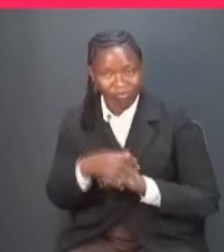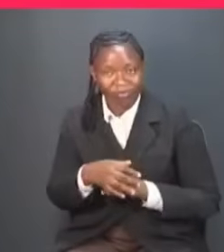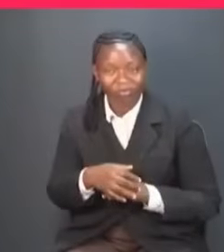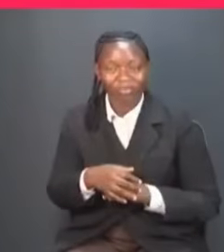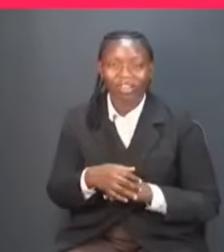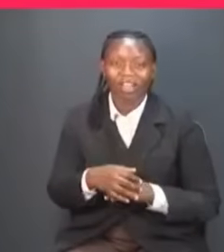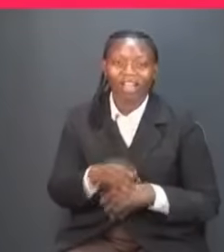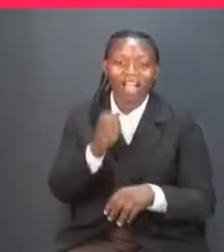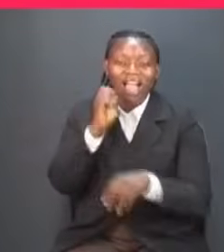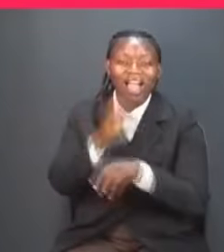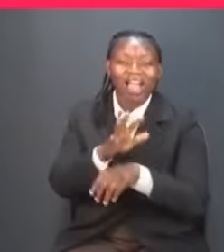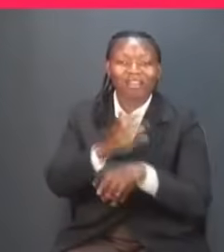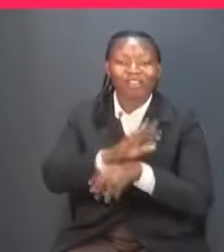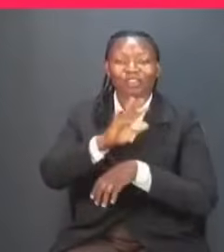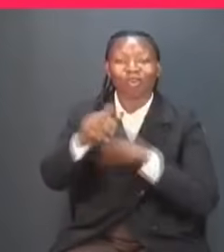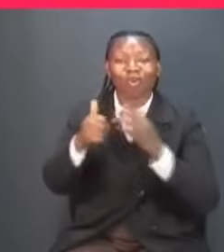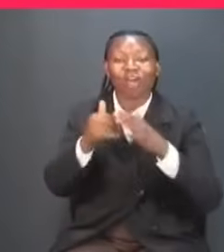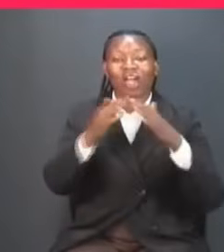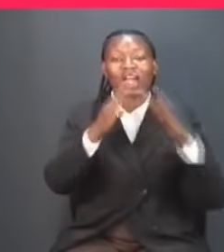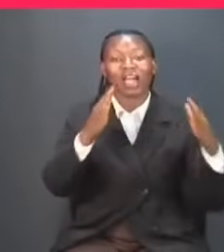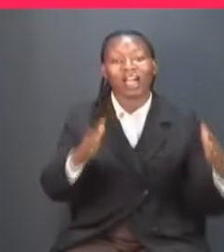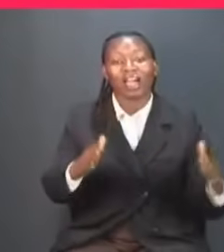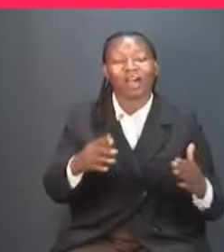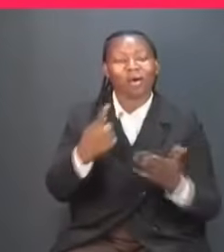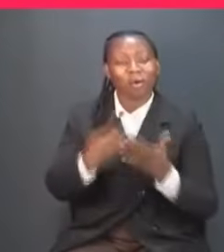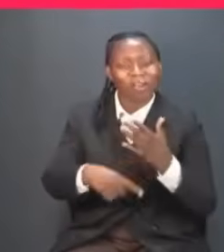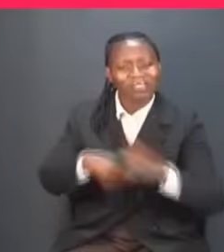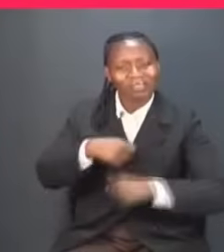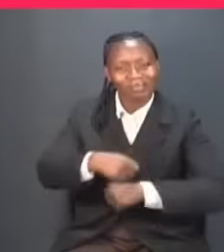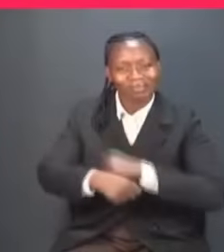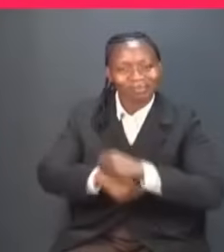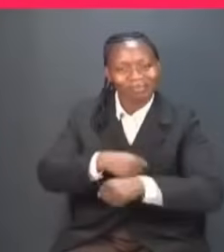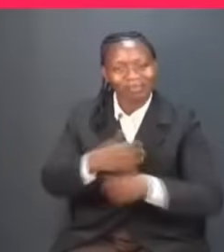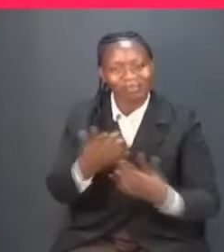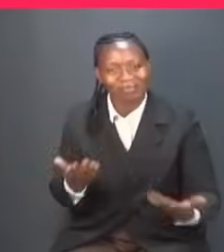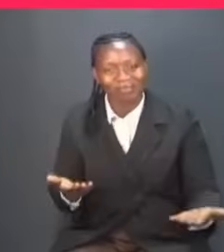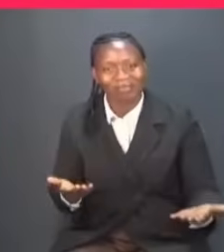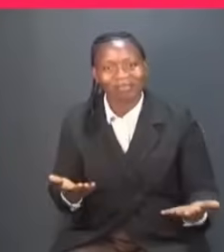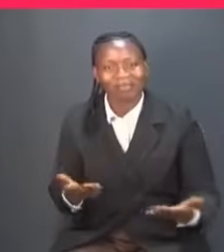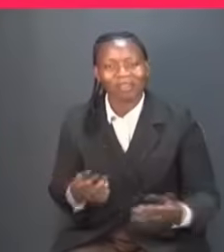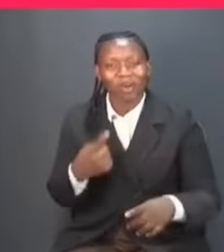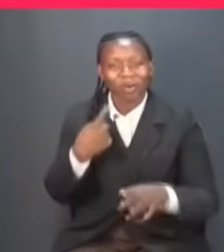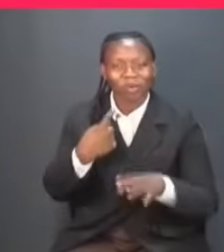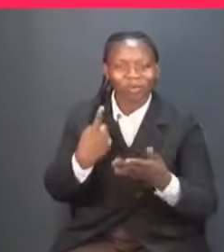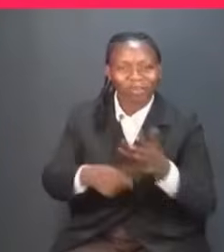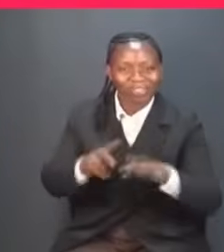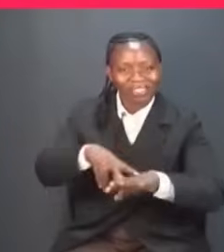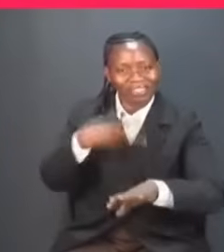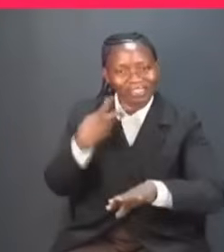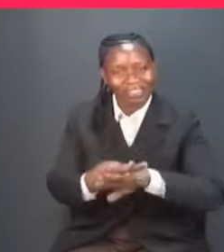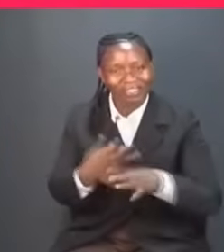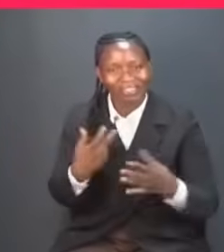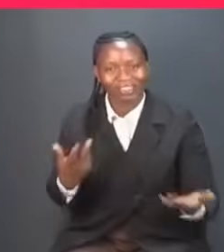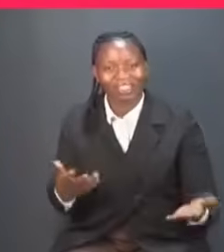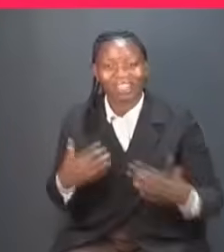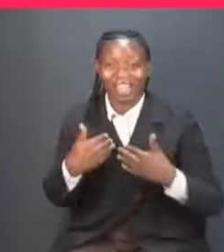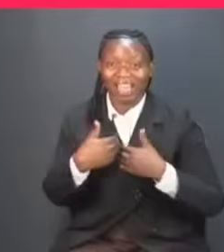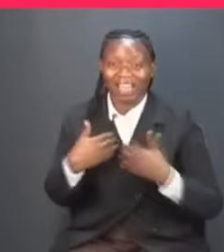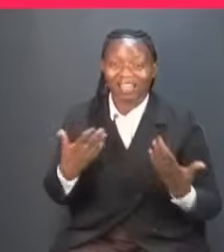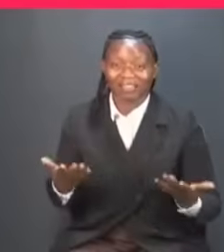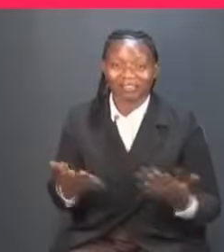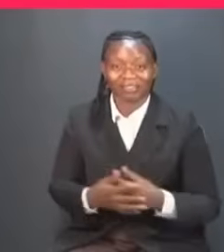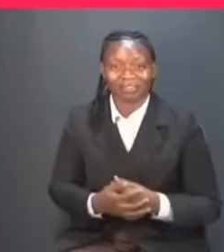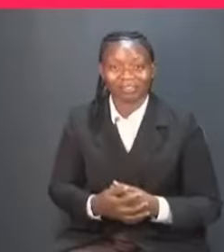advise the House what struggle and what difficulty they've been having. Have